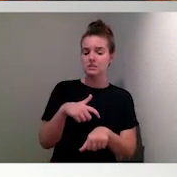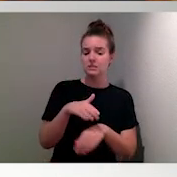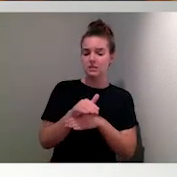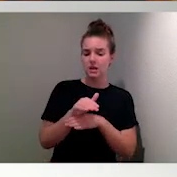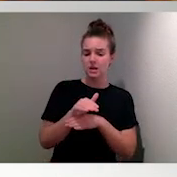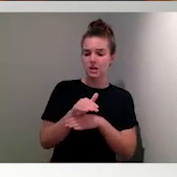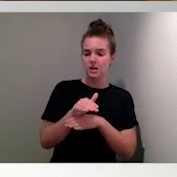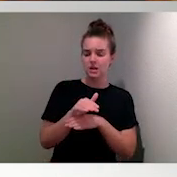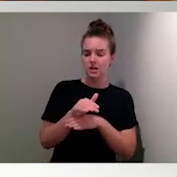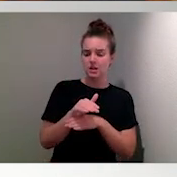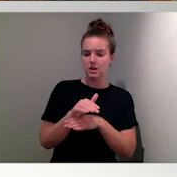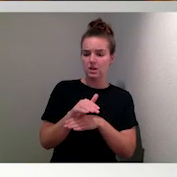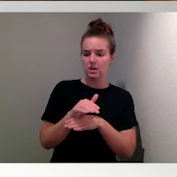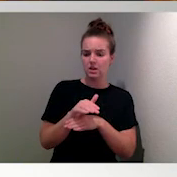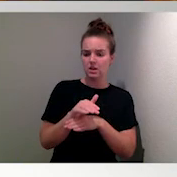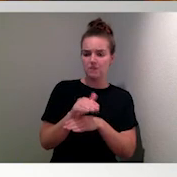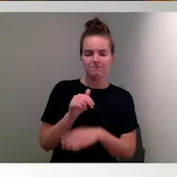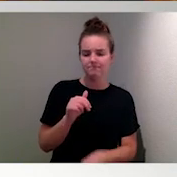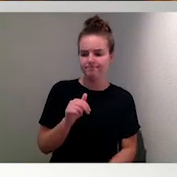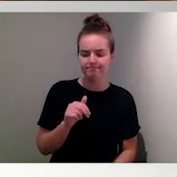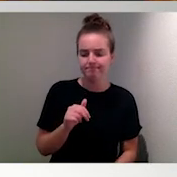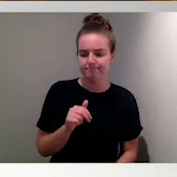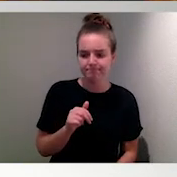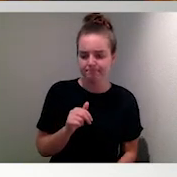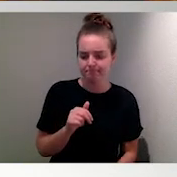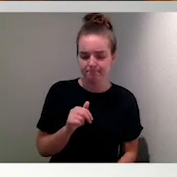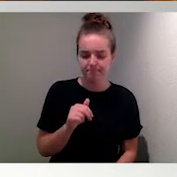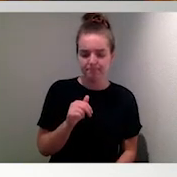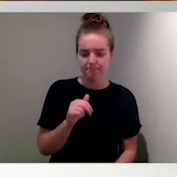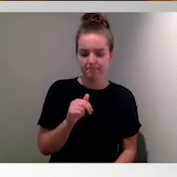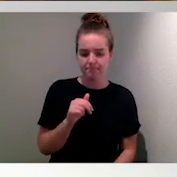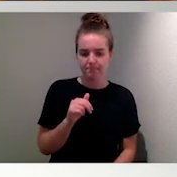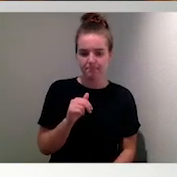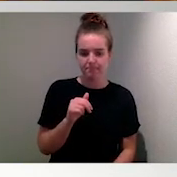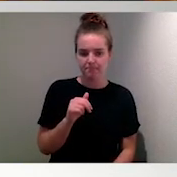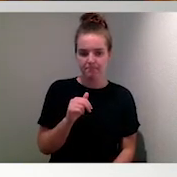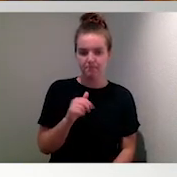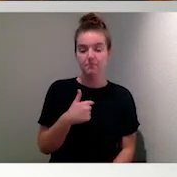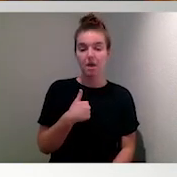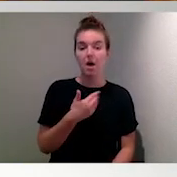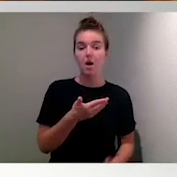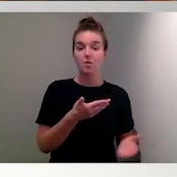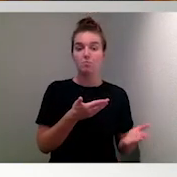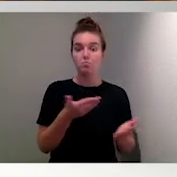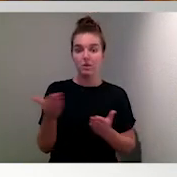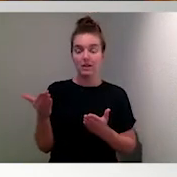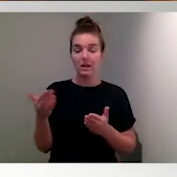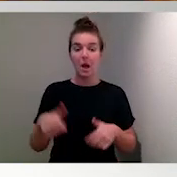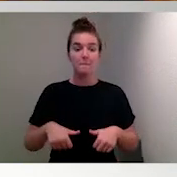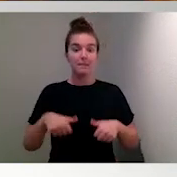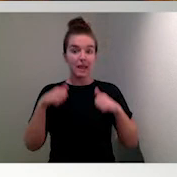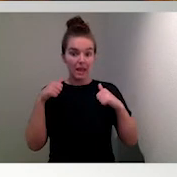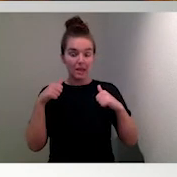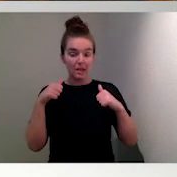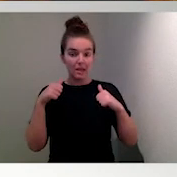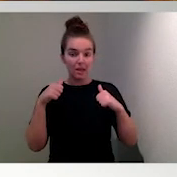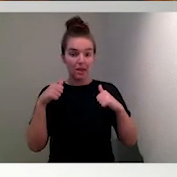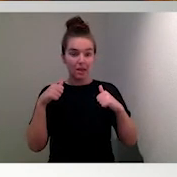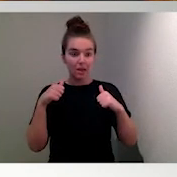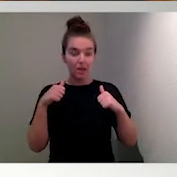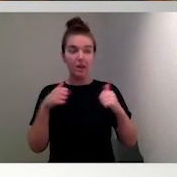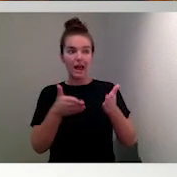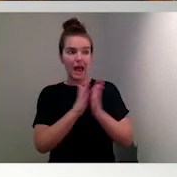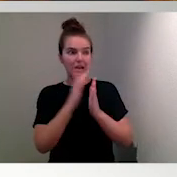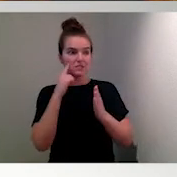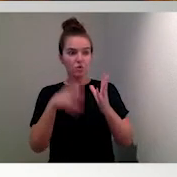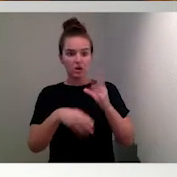and a blanket so that I'm not trying to call housekeeping and waiting a half an hour for them to collect the linens up and come on up and change